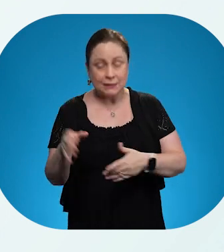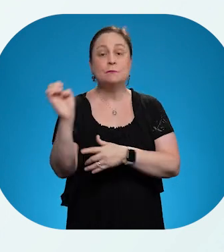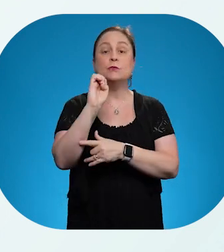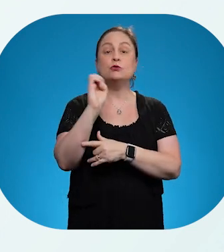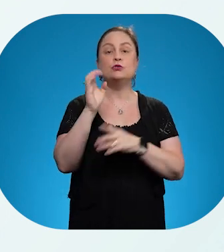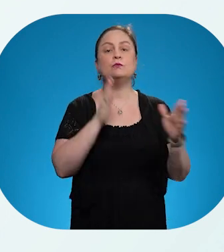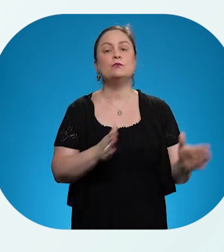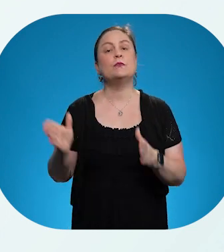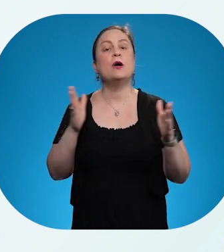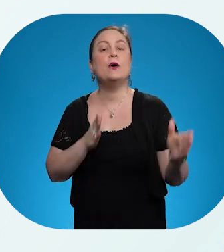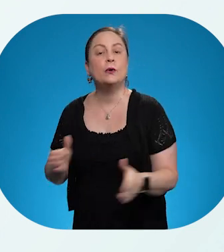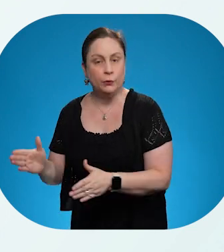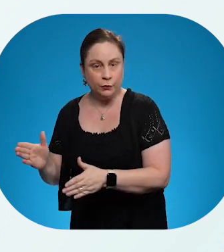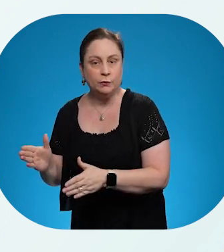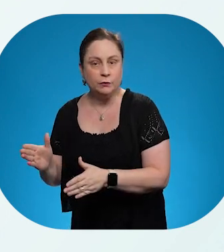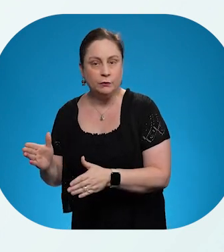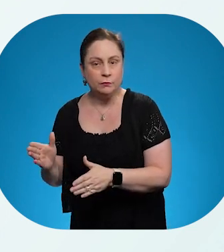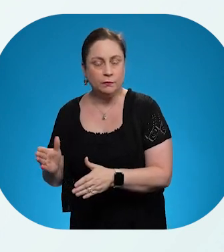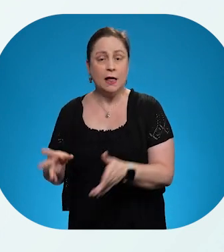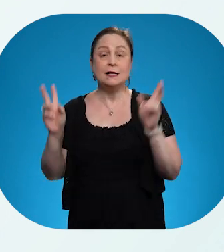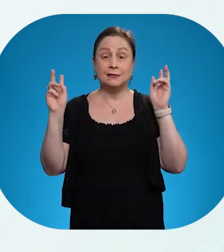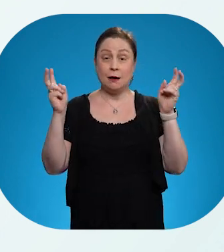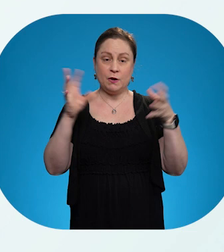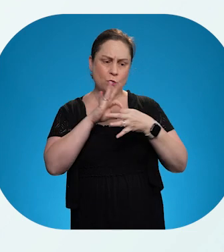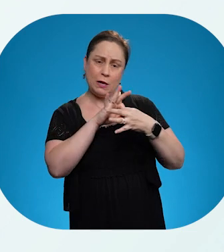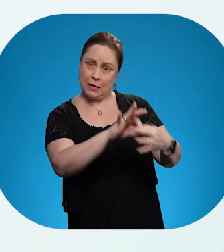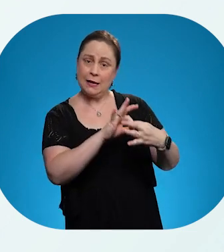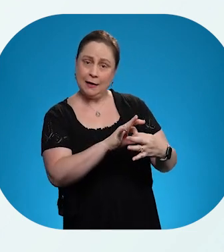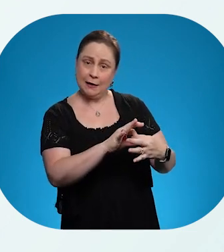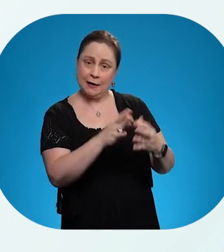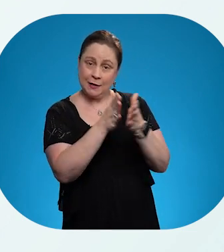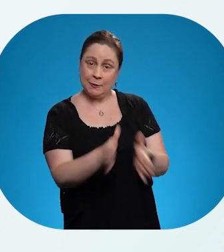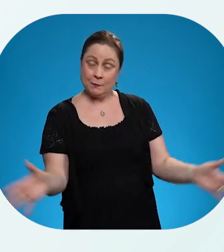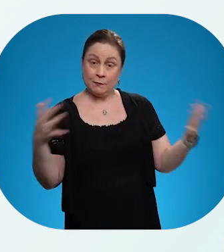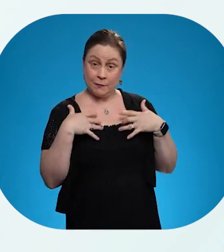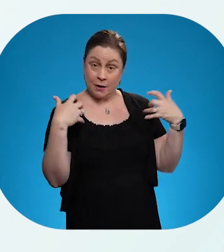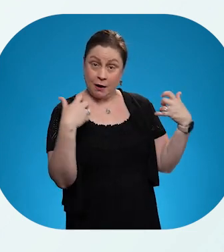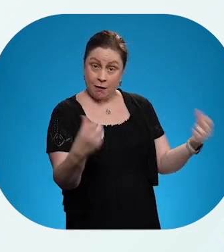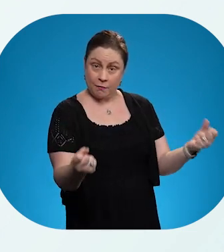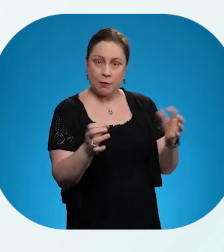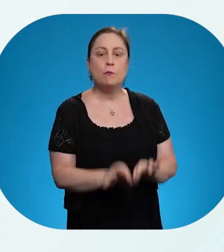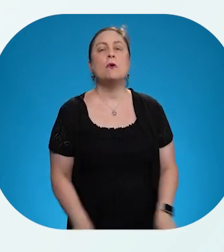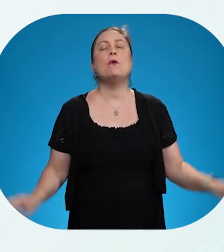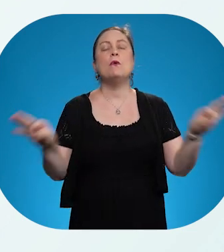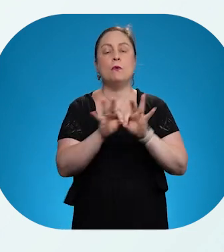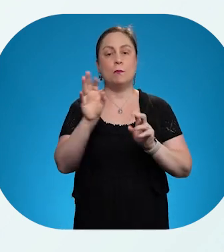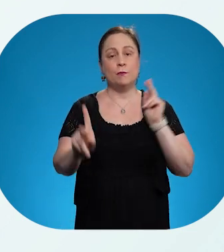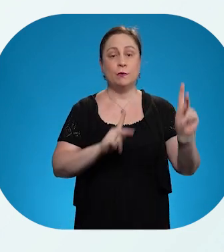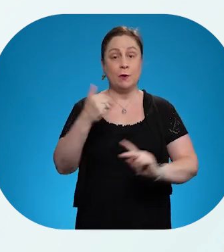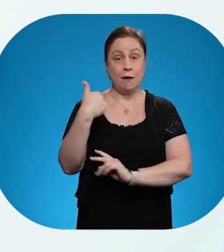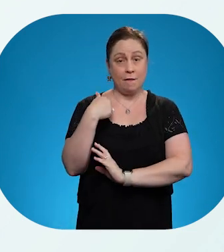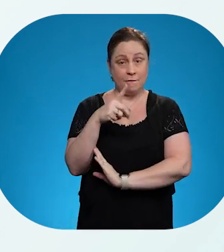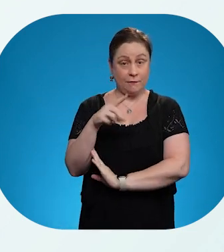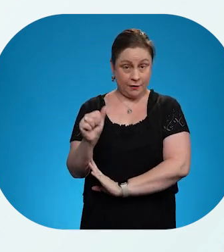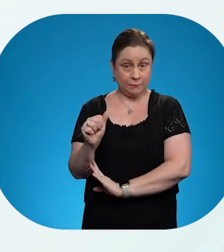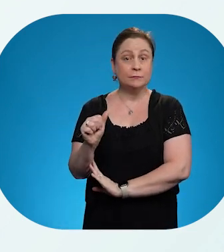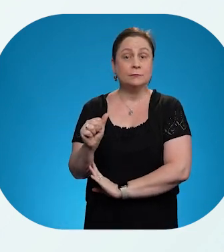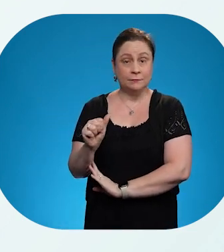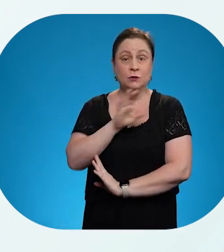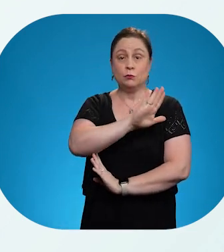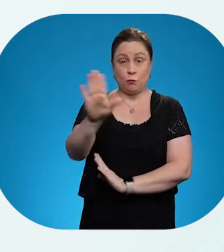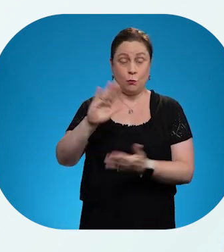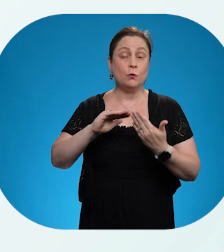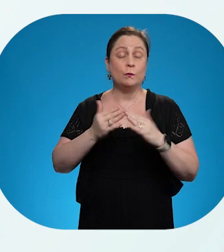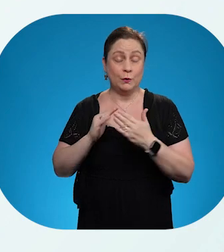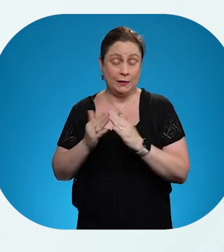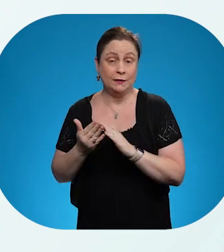emergency preparedness. This topic is closely related to public health and is really important to people with disabilities in